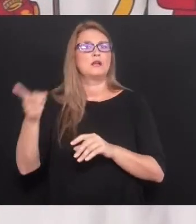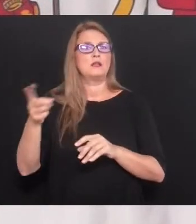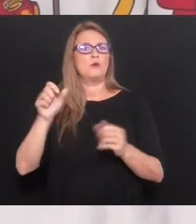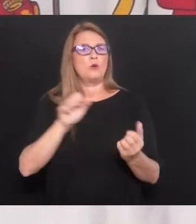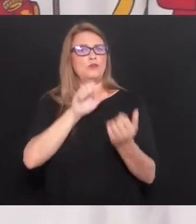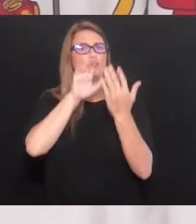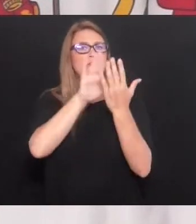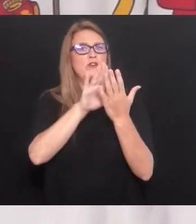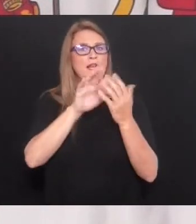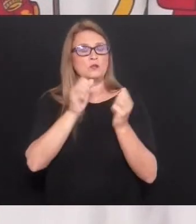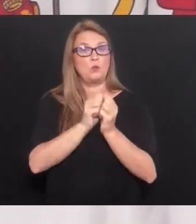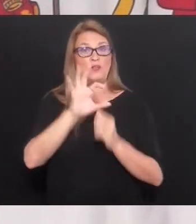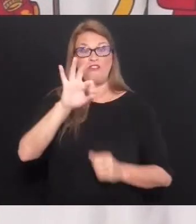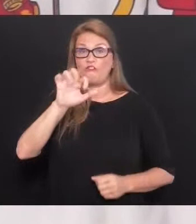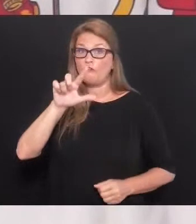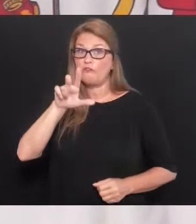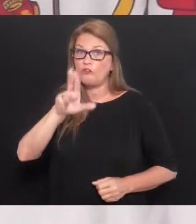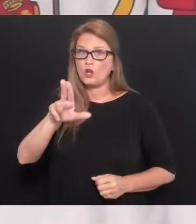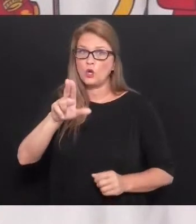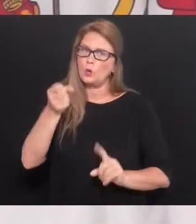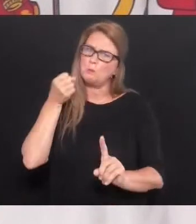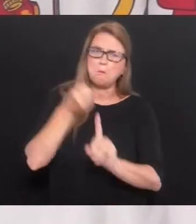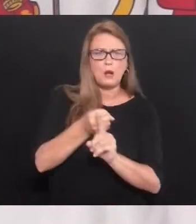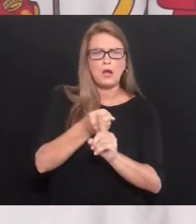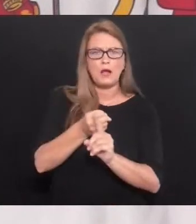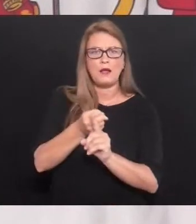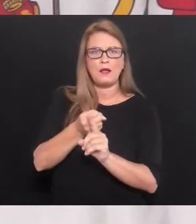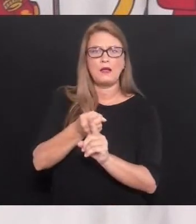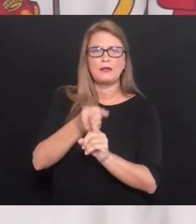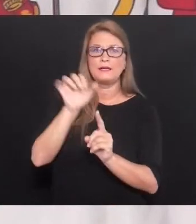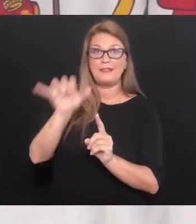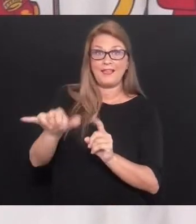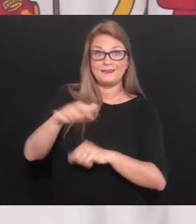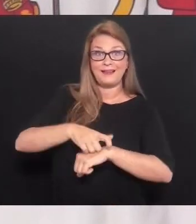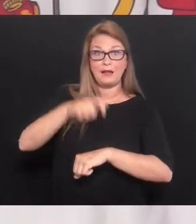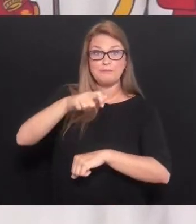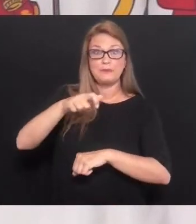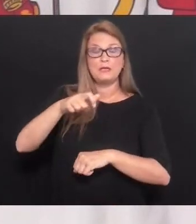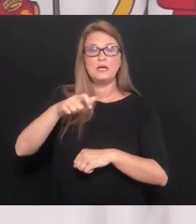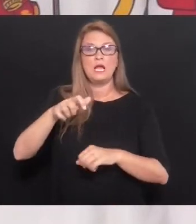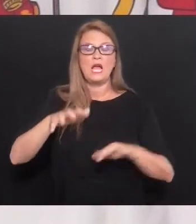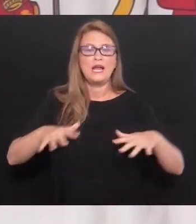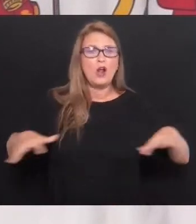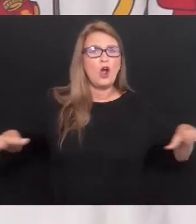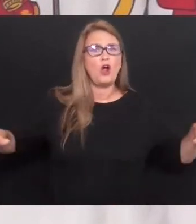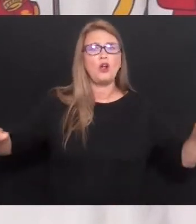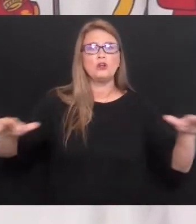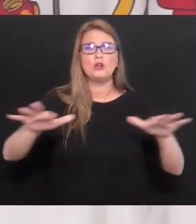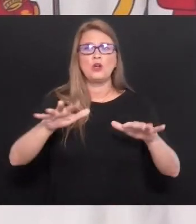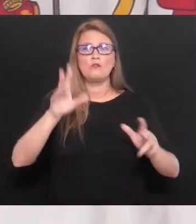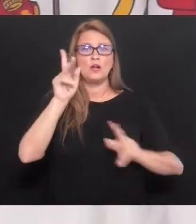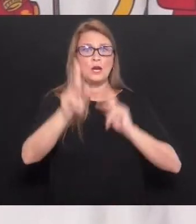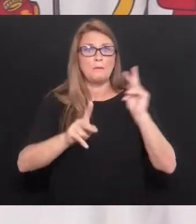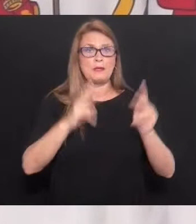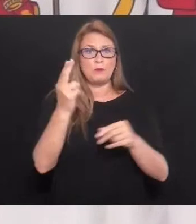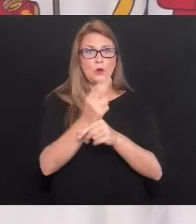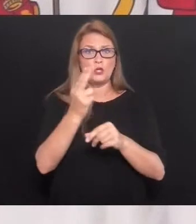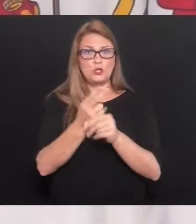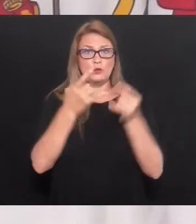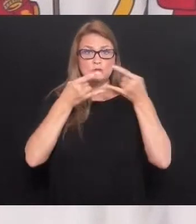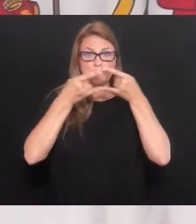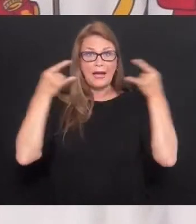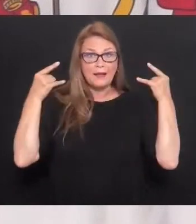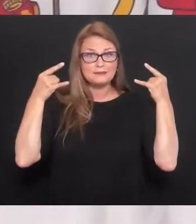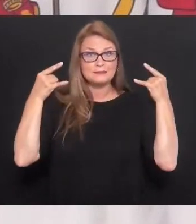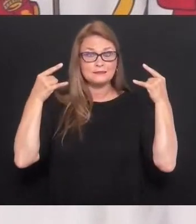influenza pandemic, and all throughout the land, they were wearing masks because they knew